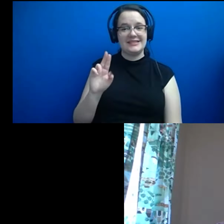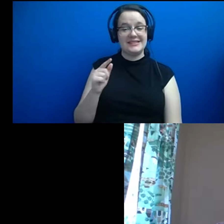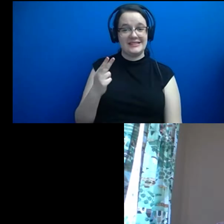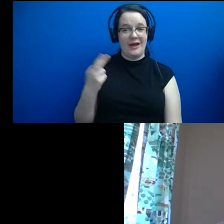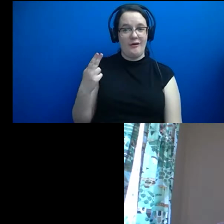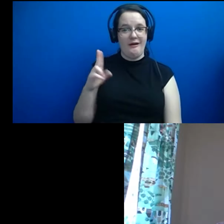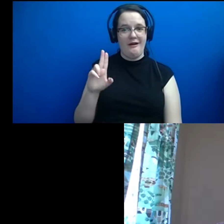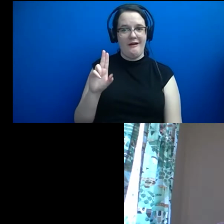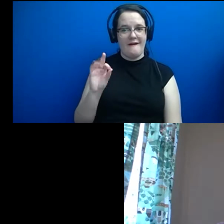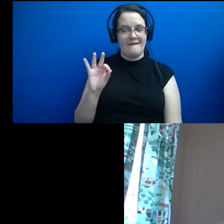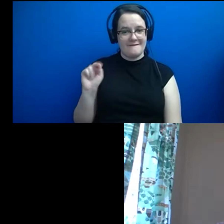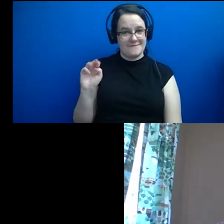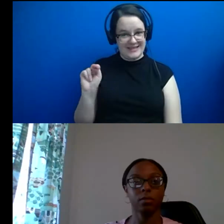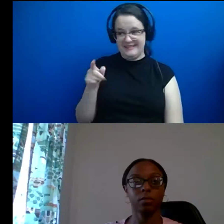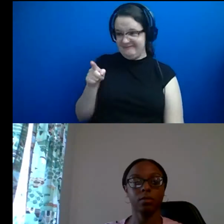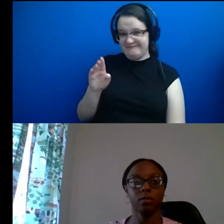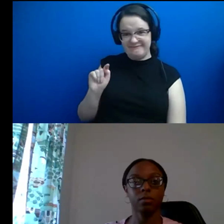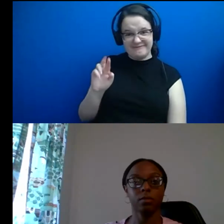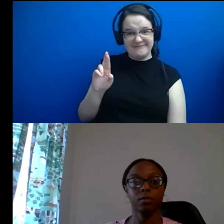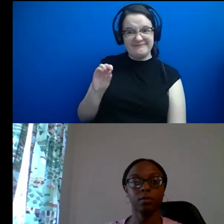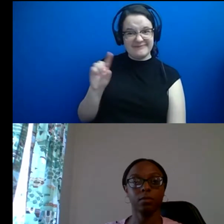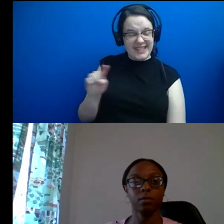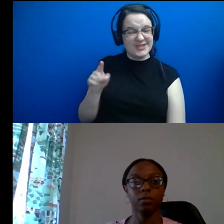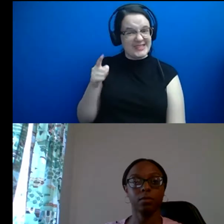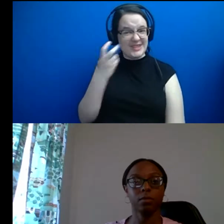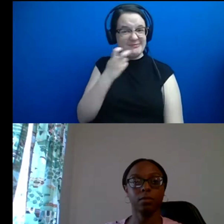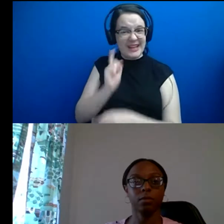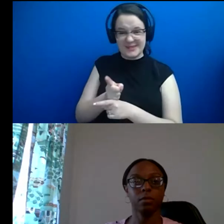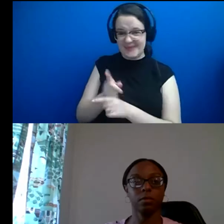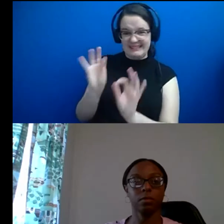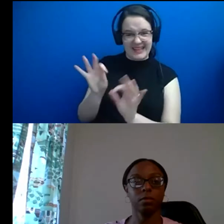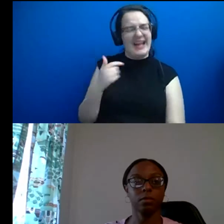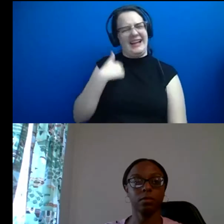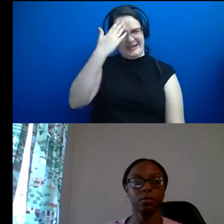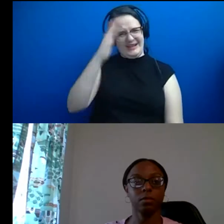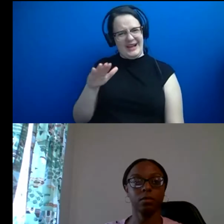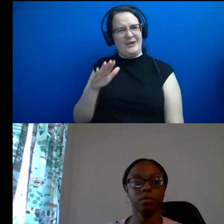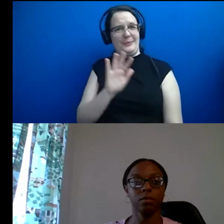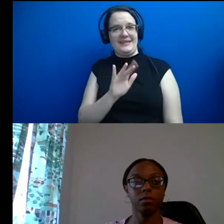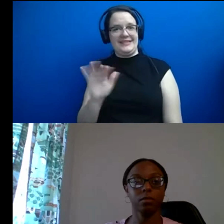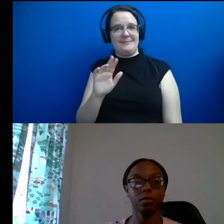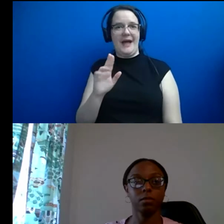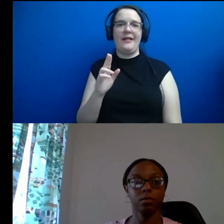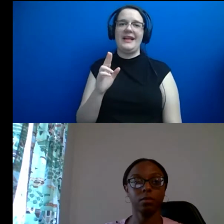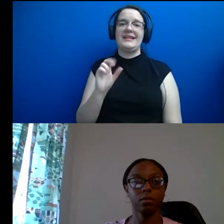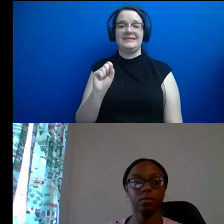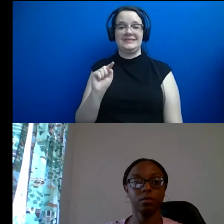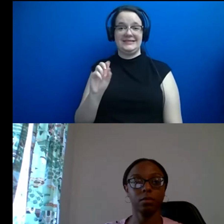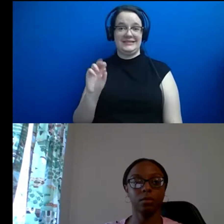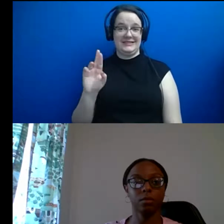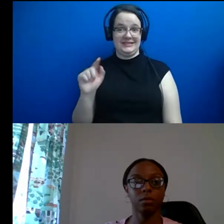much. I know that O-U-G-H throws people. There's a lot of ways to say that, but my family pronounces it Stahl, so thank